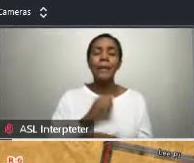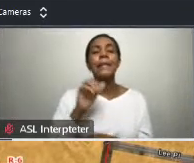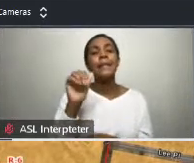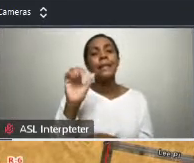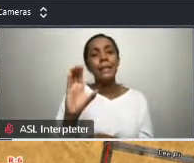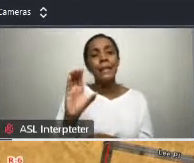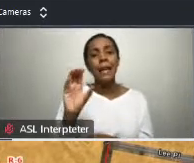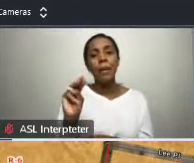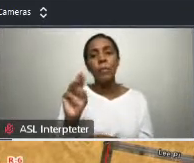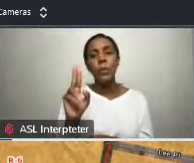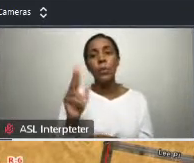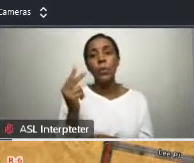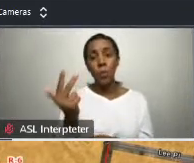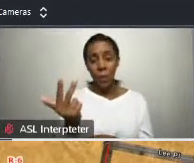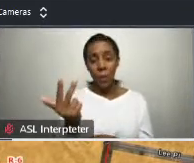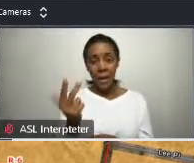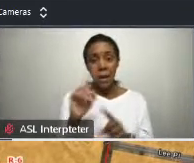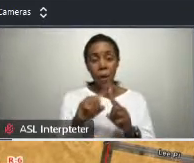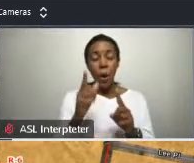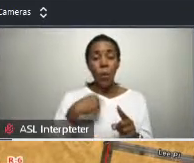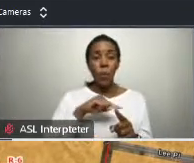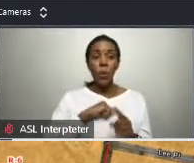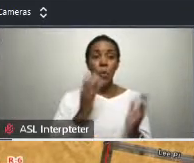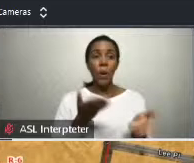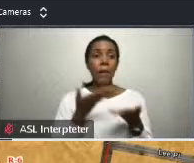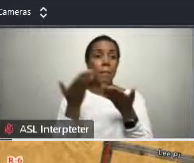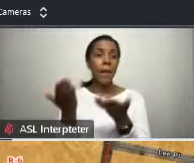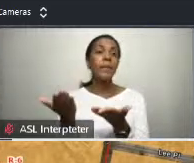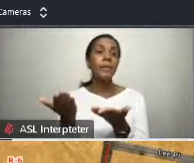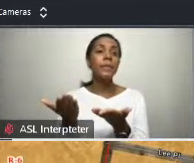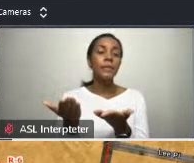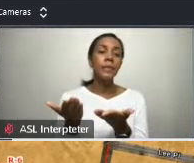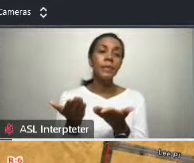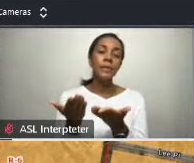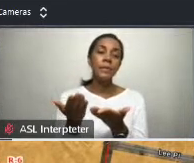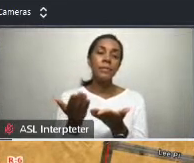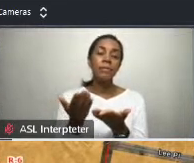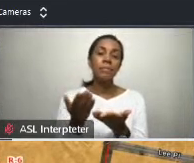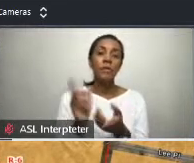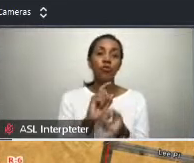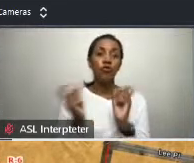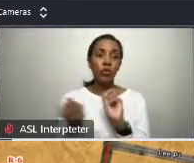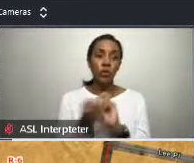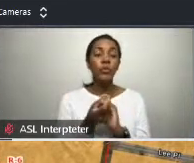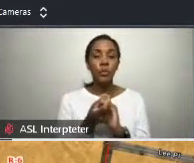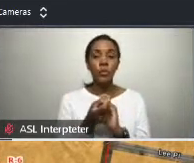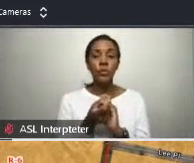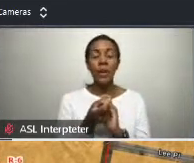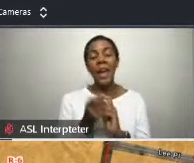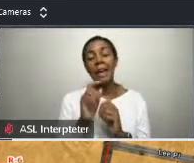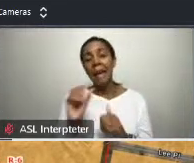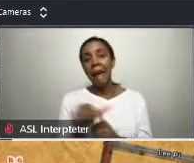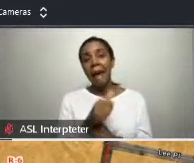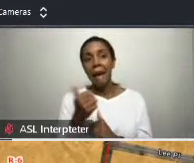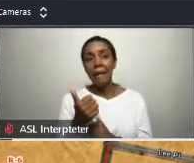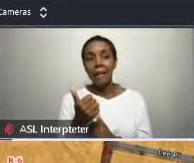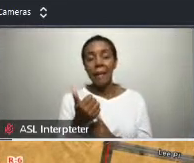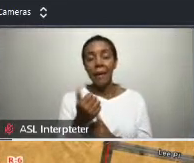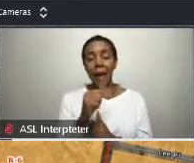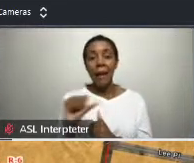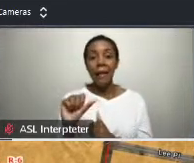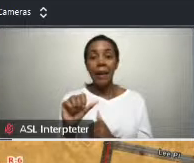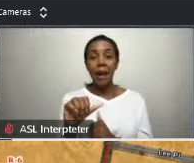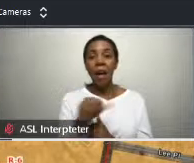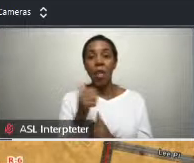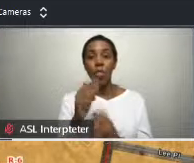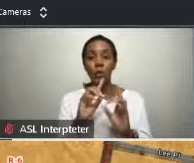CMU3. We are recommending rezoning it along with any associated other districts.